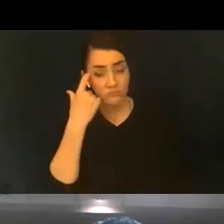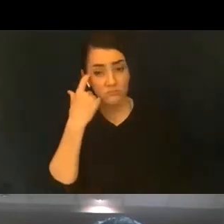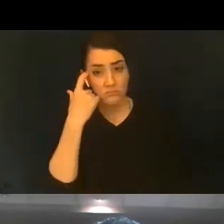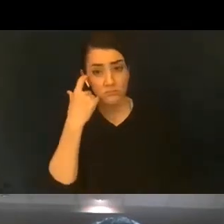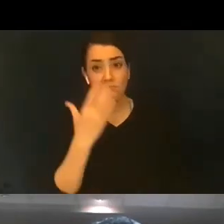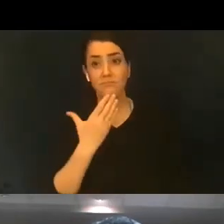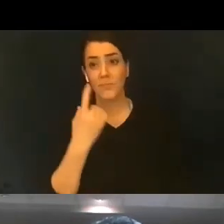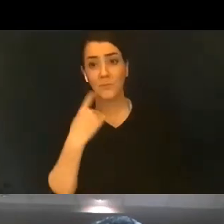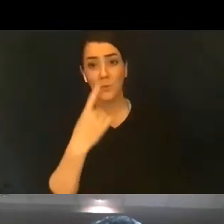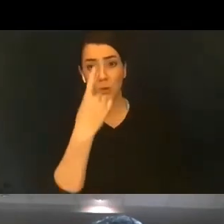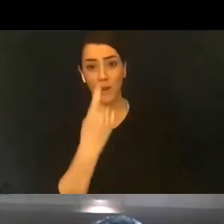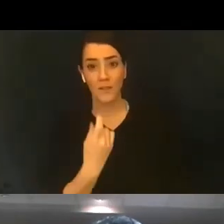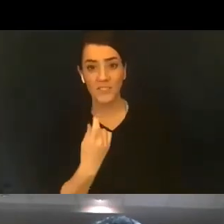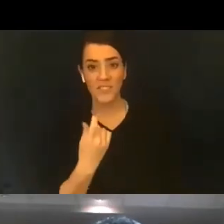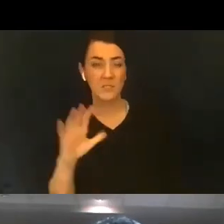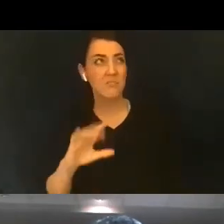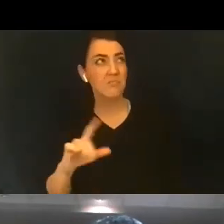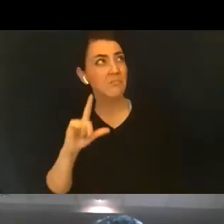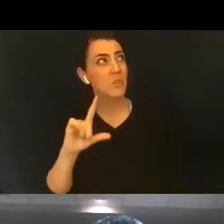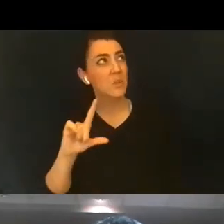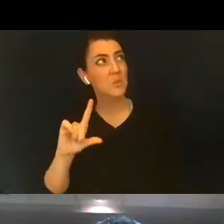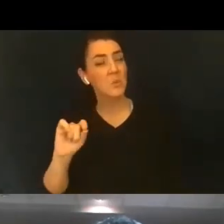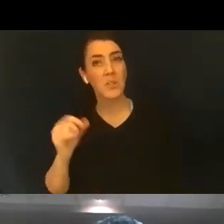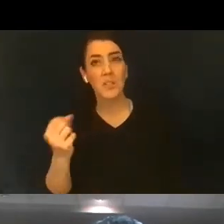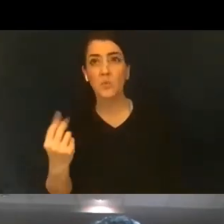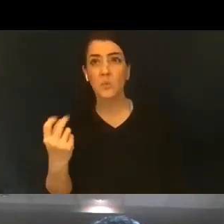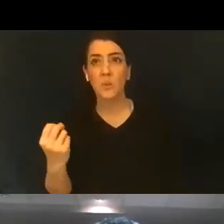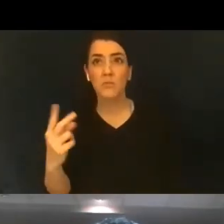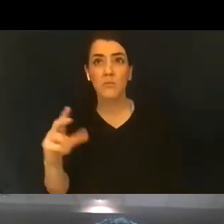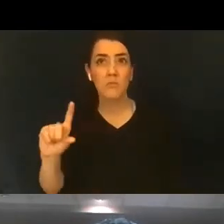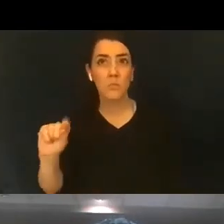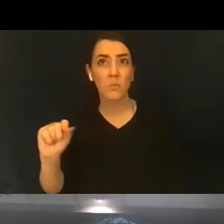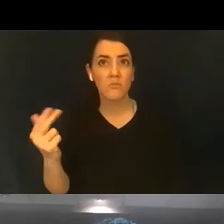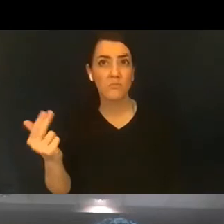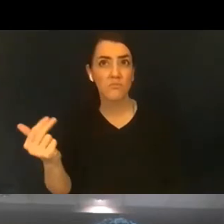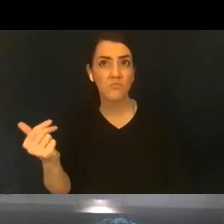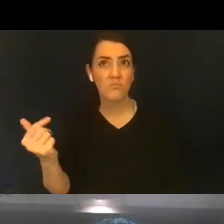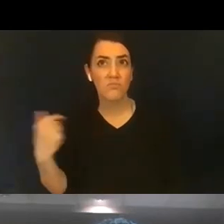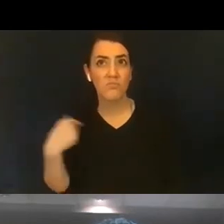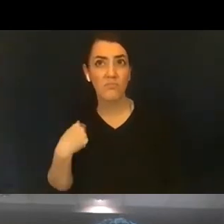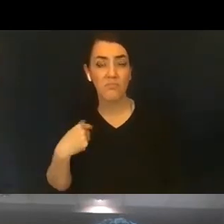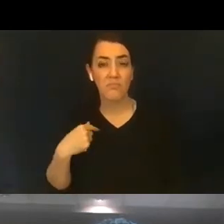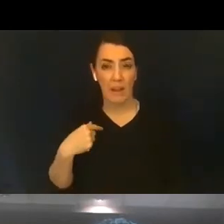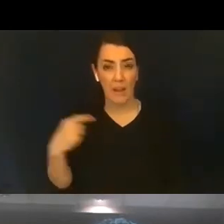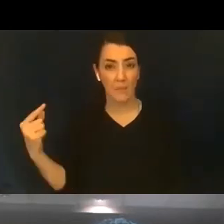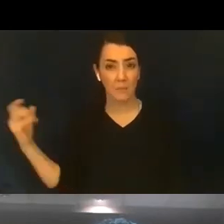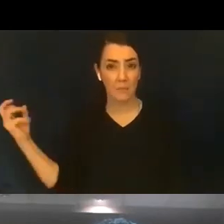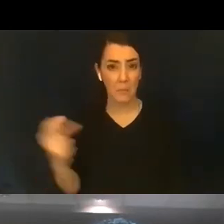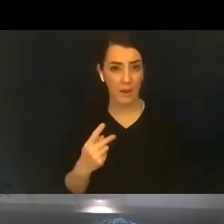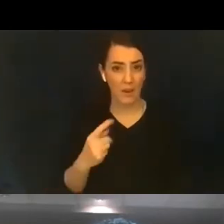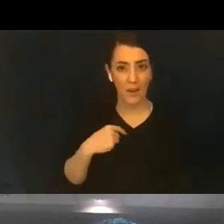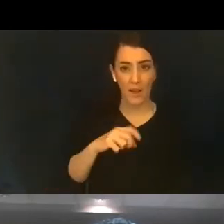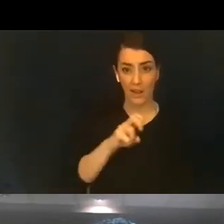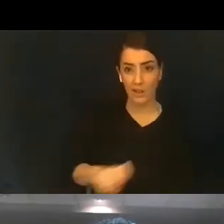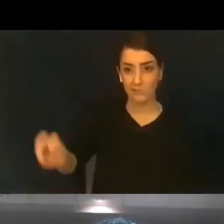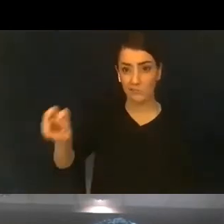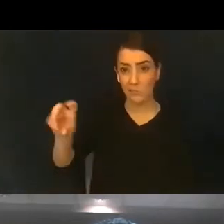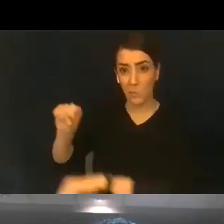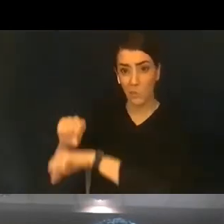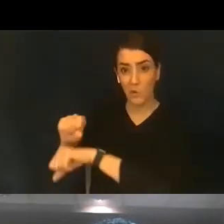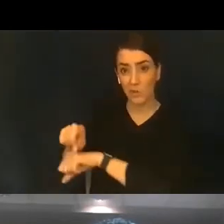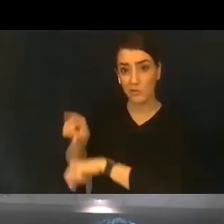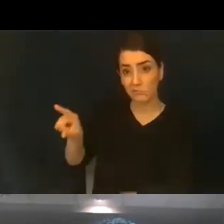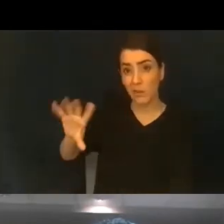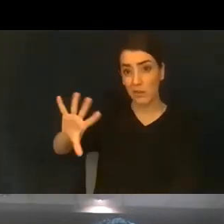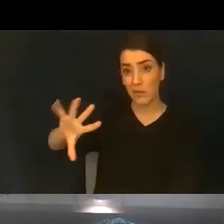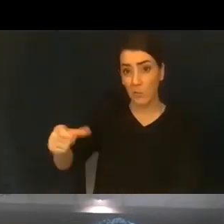2013, I had returned from Cambodia after working there for 5 years, and I stumbled into an organization